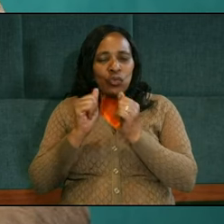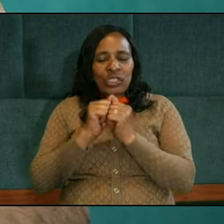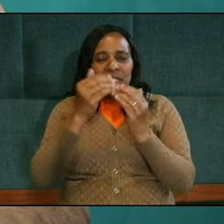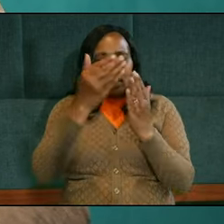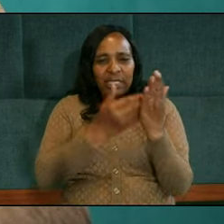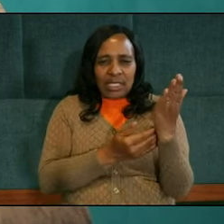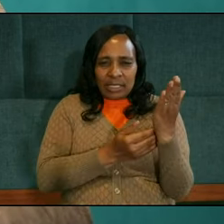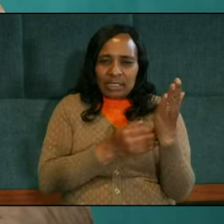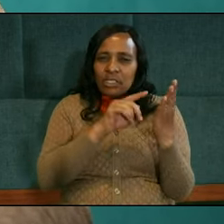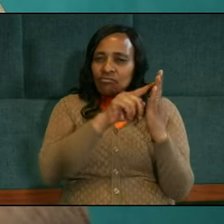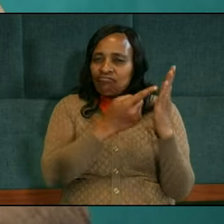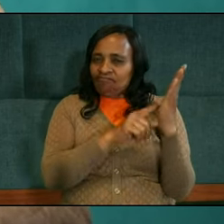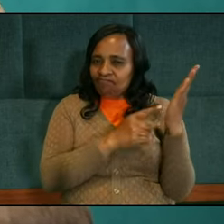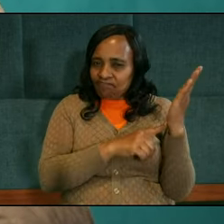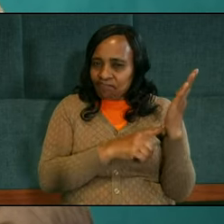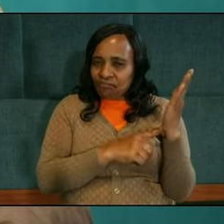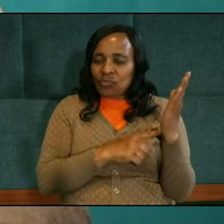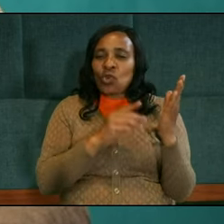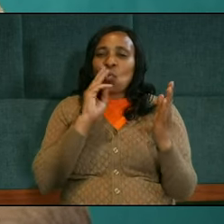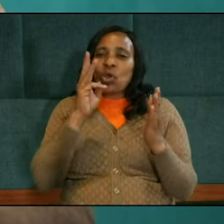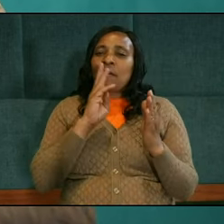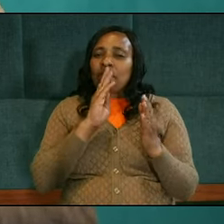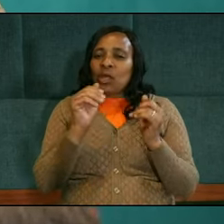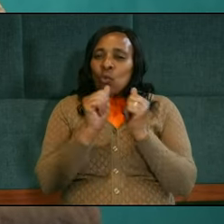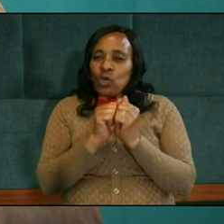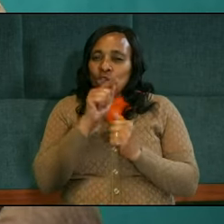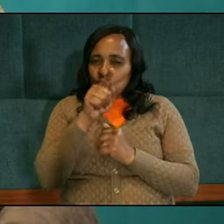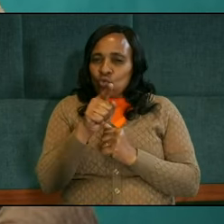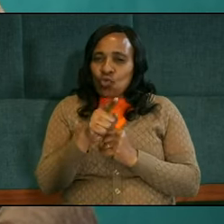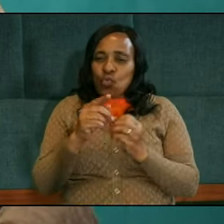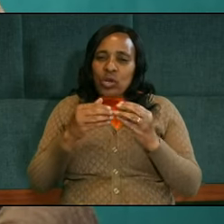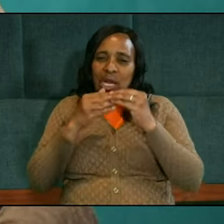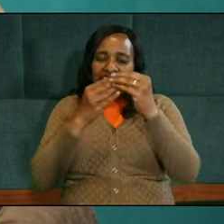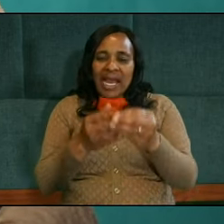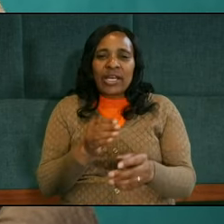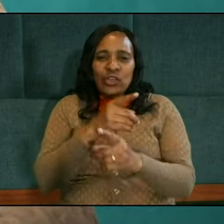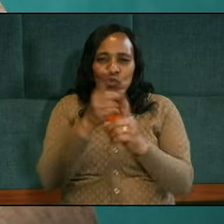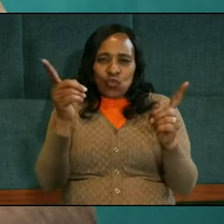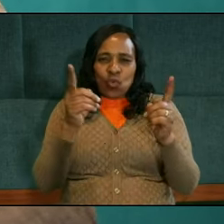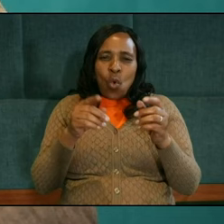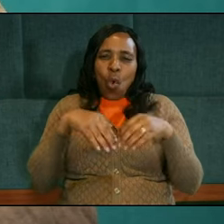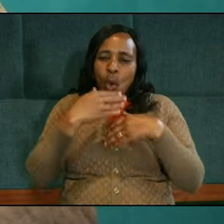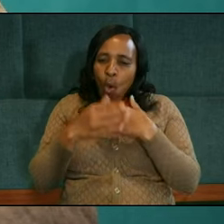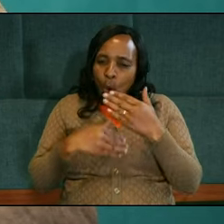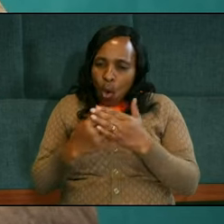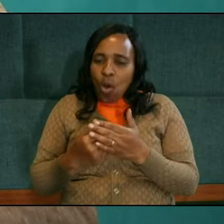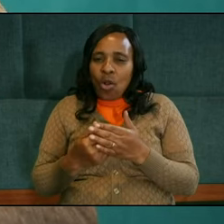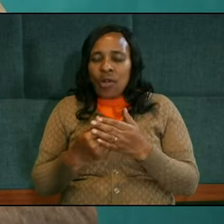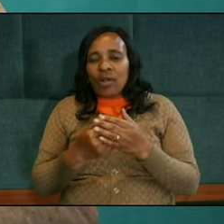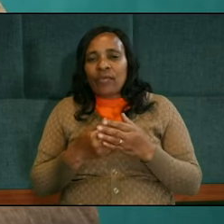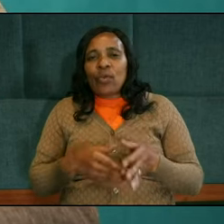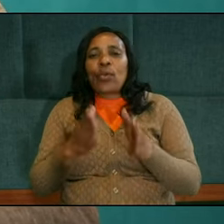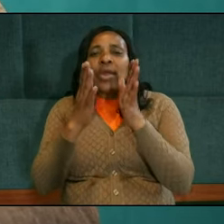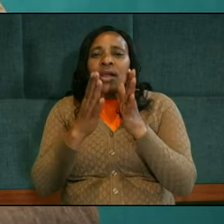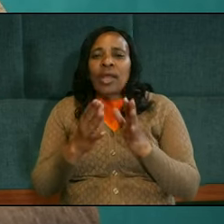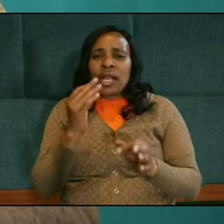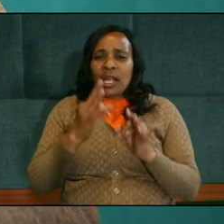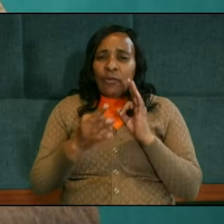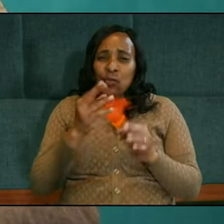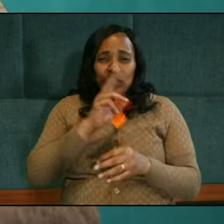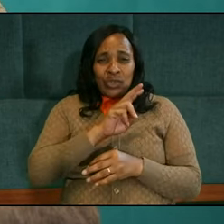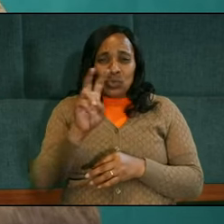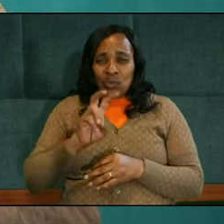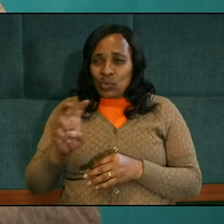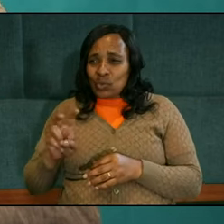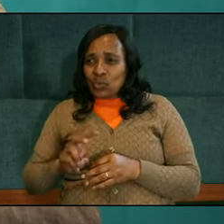by that framework, by that blueprint, that he will be with you, that his spirit will be with you, and that he will guide you all the way. And if you look at an example of